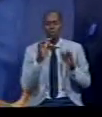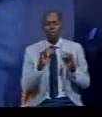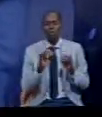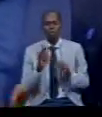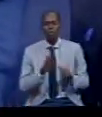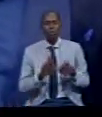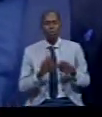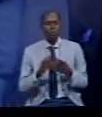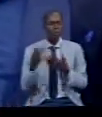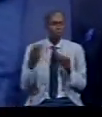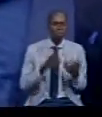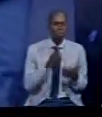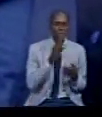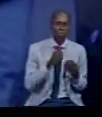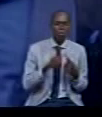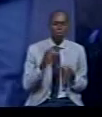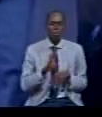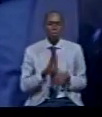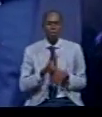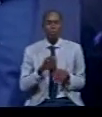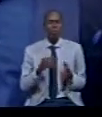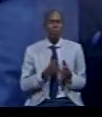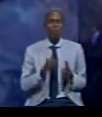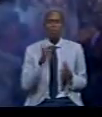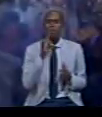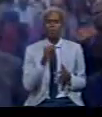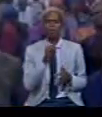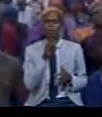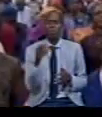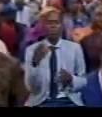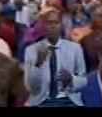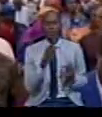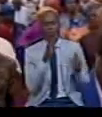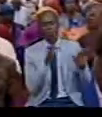bring this. It is not the River Jordan that is going to save.